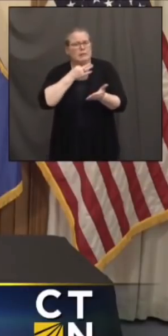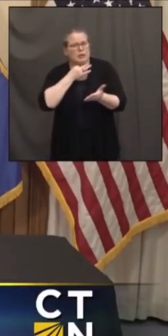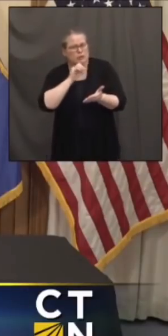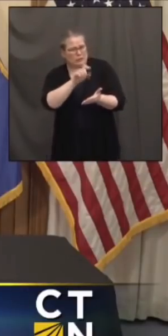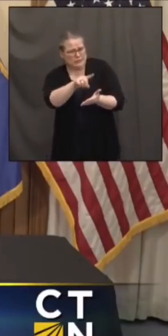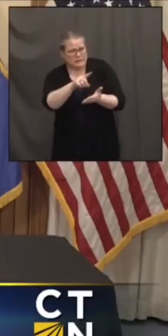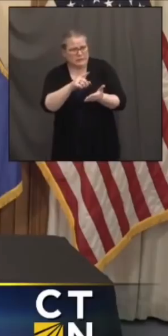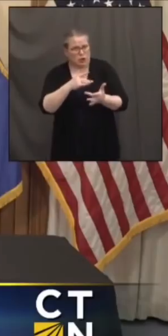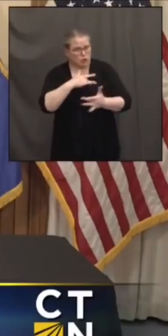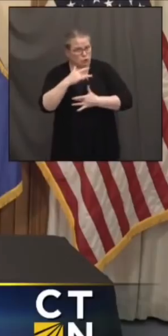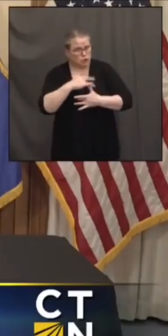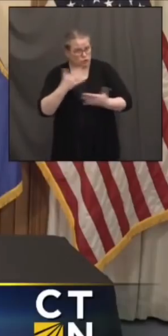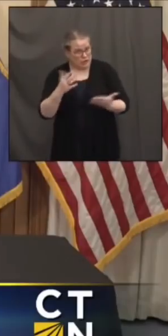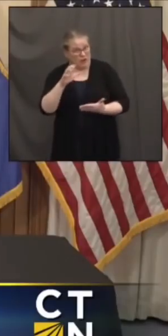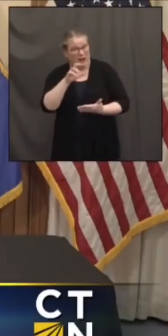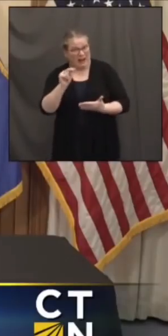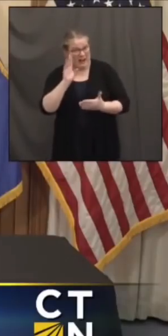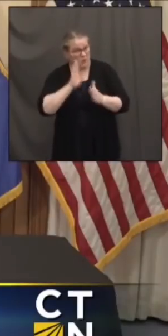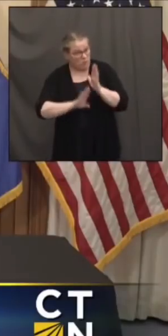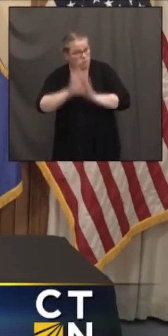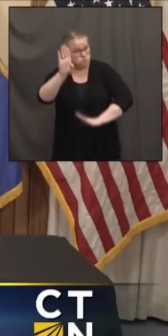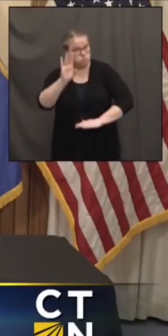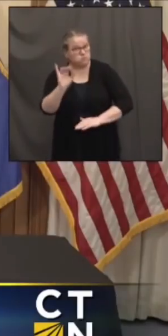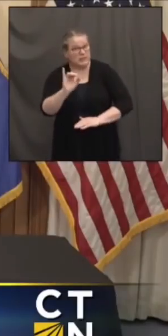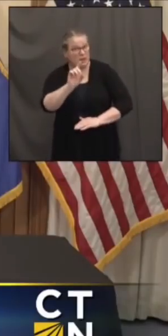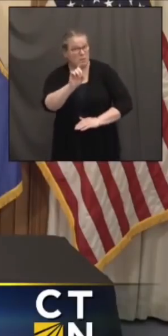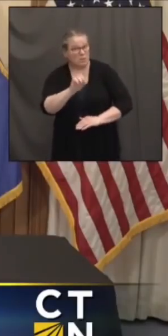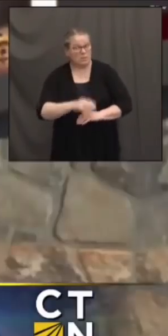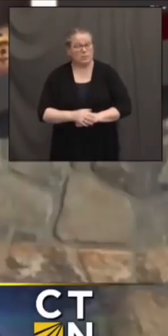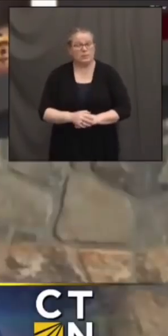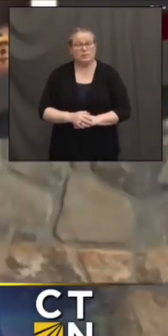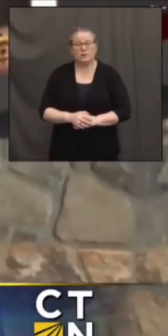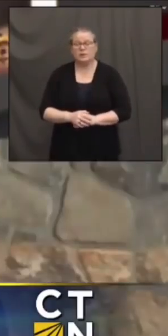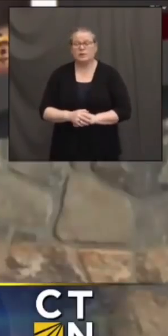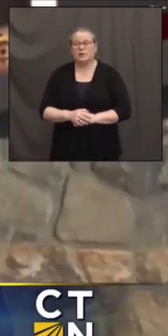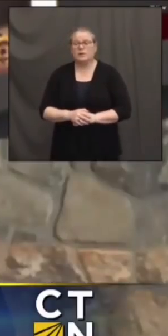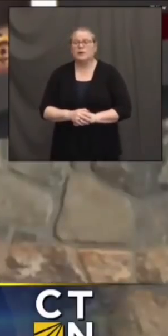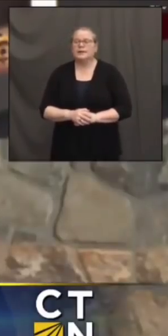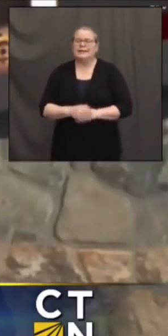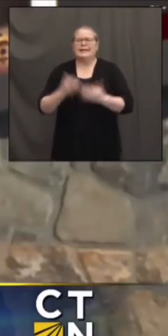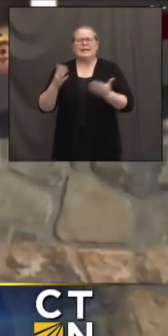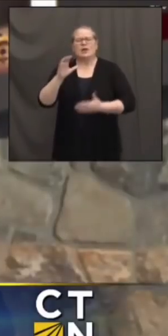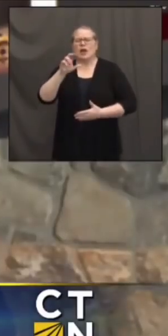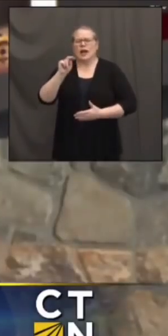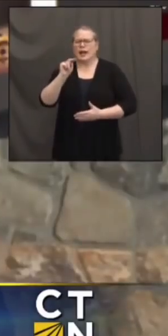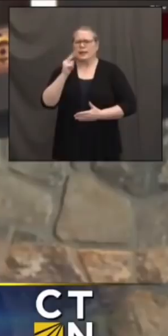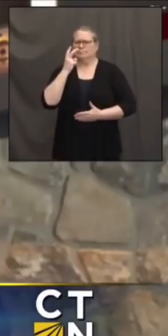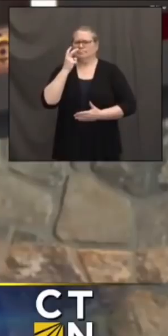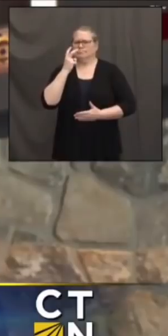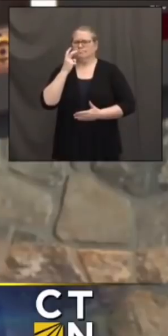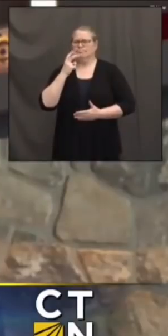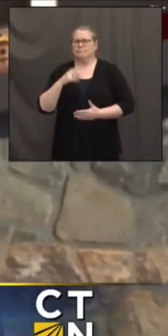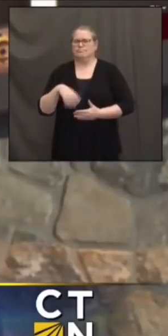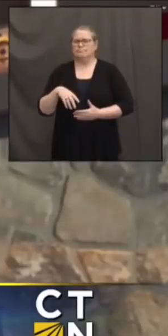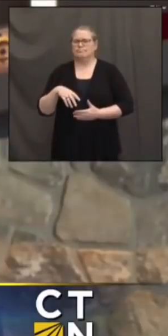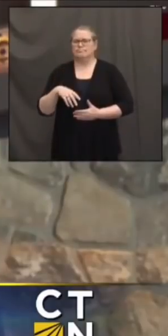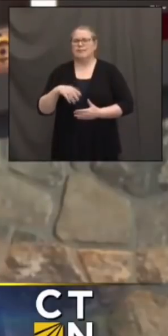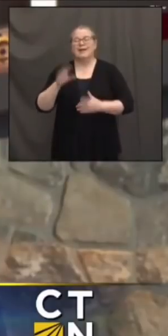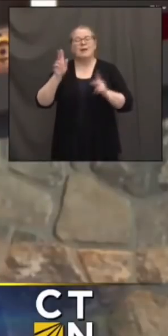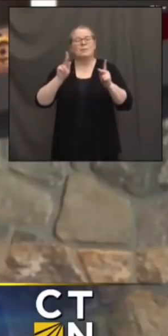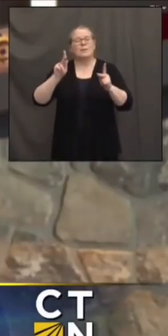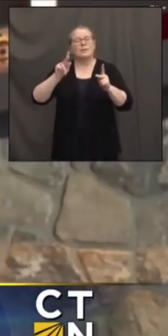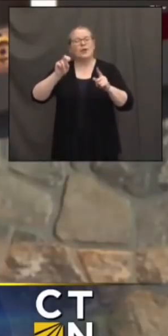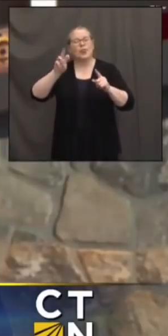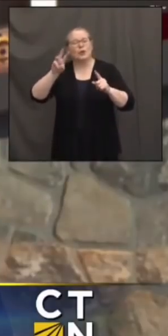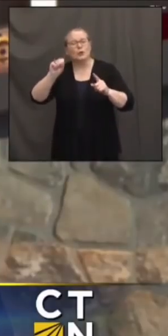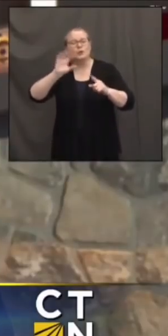concerned are you that we're going to get a spike like that here? Yeah, I think it's unlikely. First of all, I don't think we're going to have a true fourth wave of infection